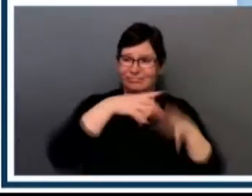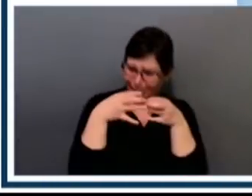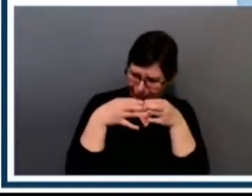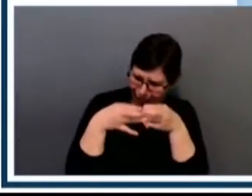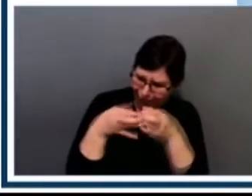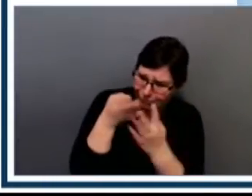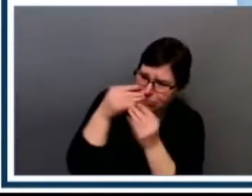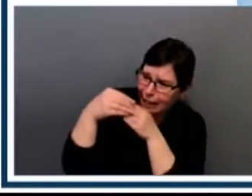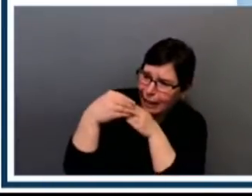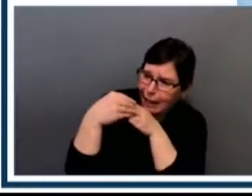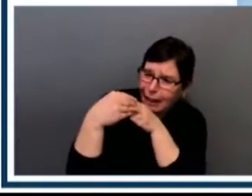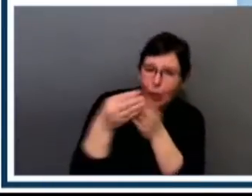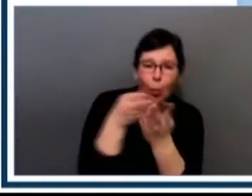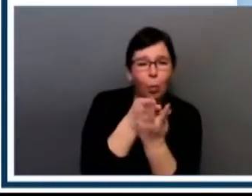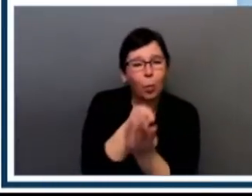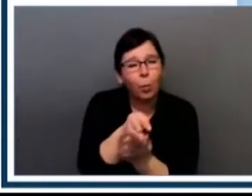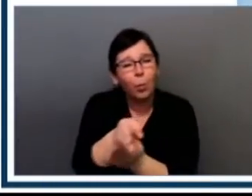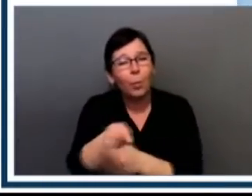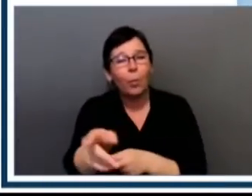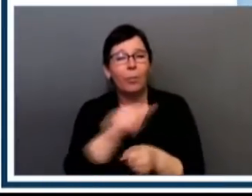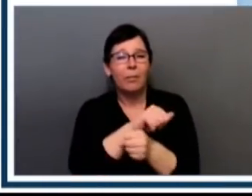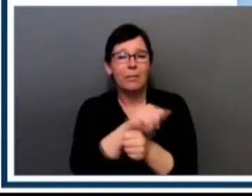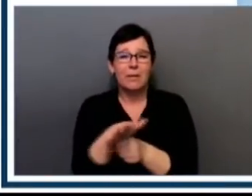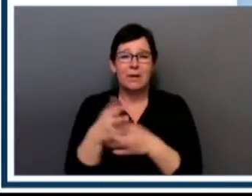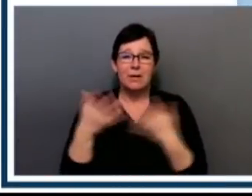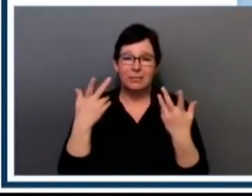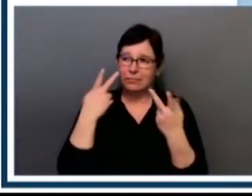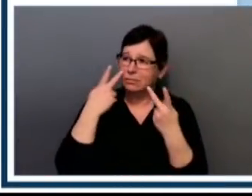trust in what's happening. But yeah, take